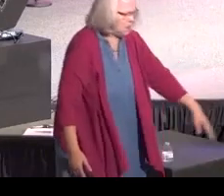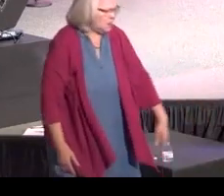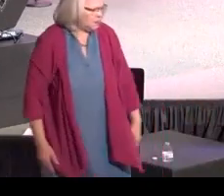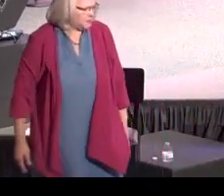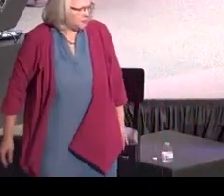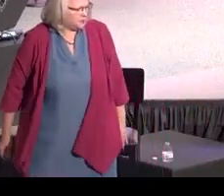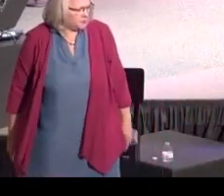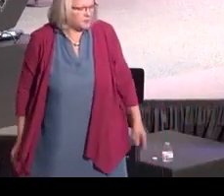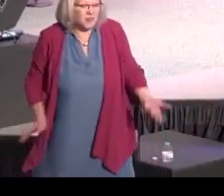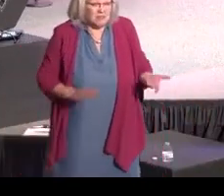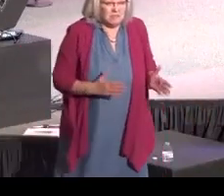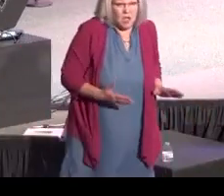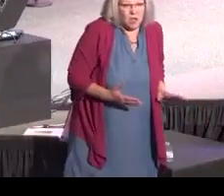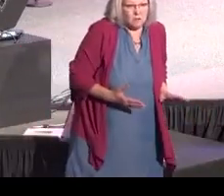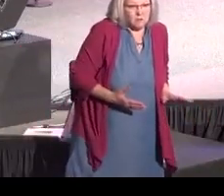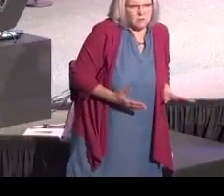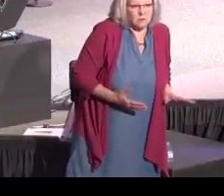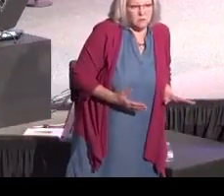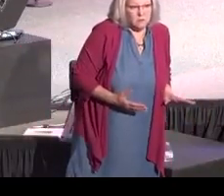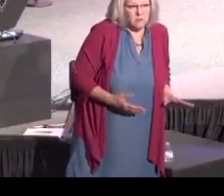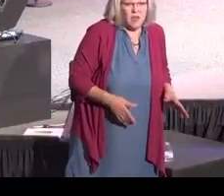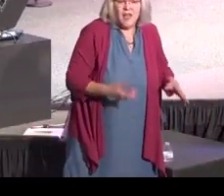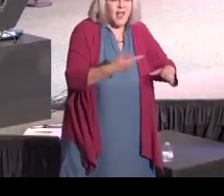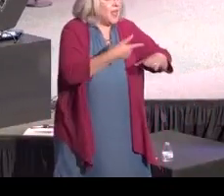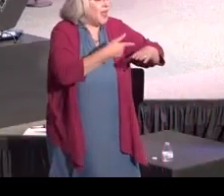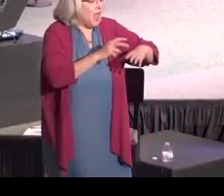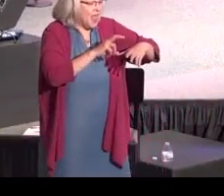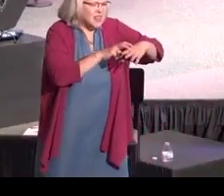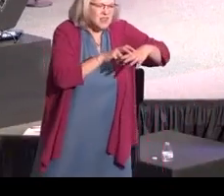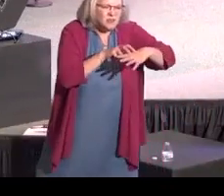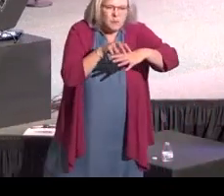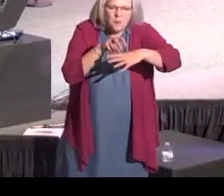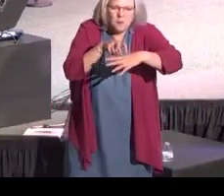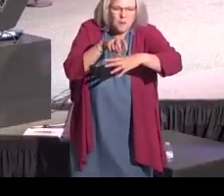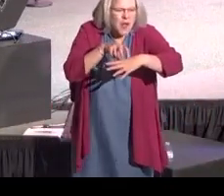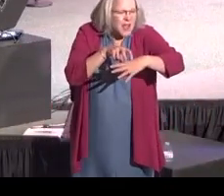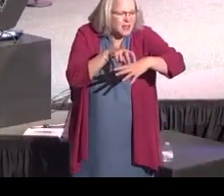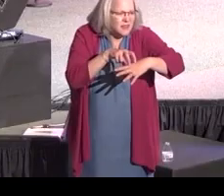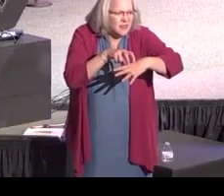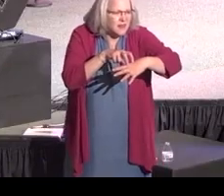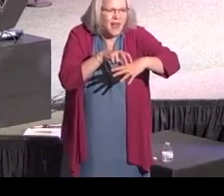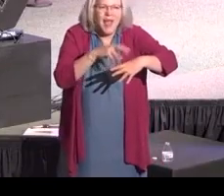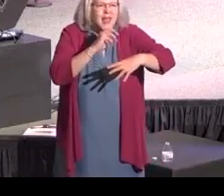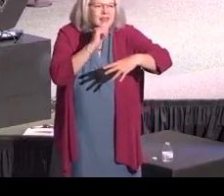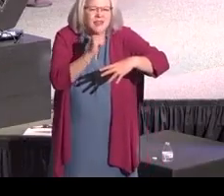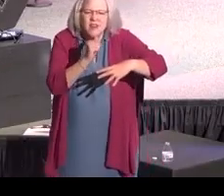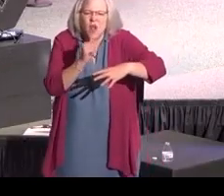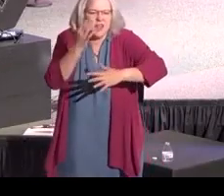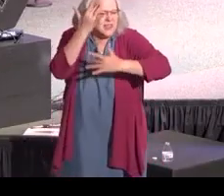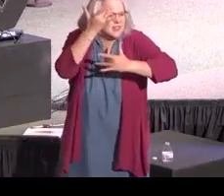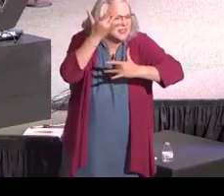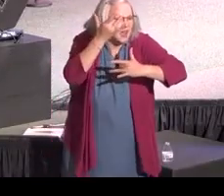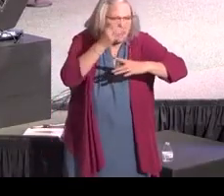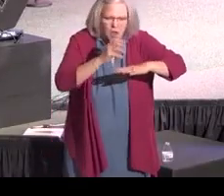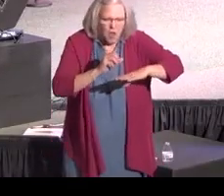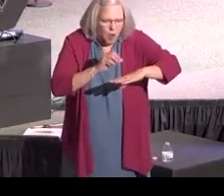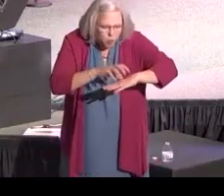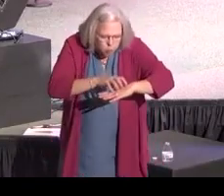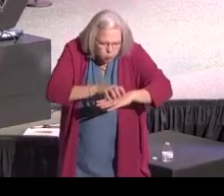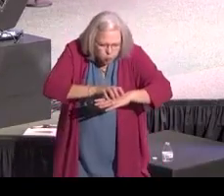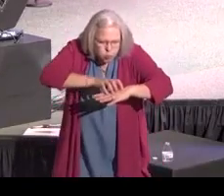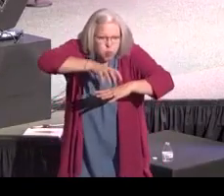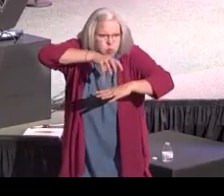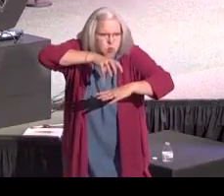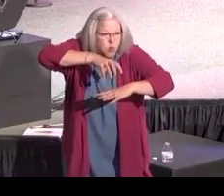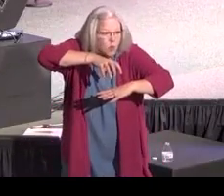the fire and suffered no ill effects. He didn't throw a fit. He didn't get on Twitter